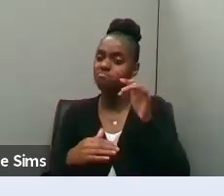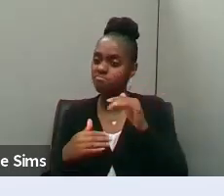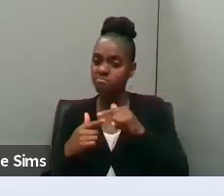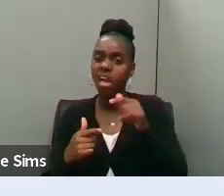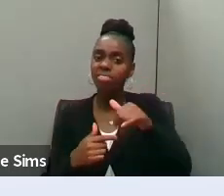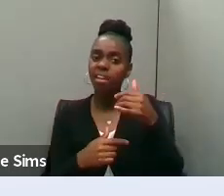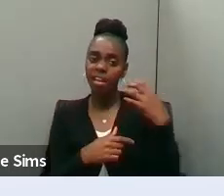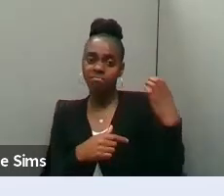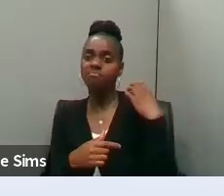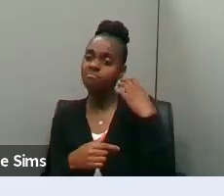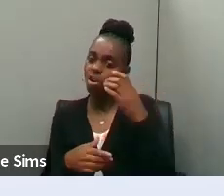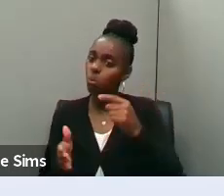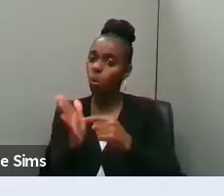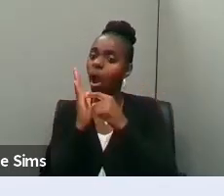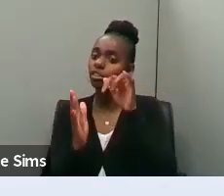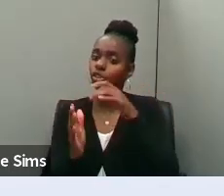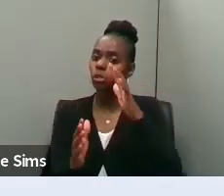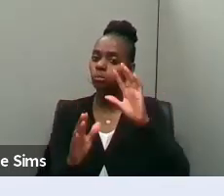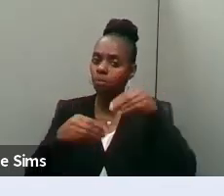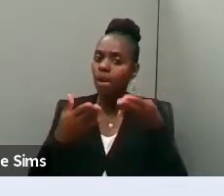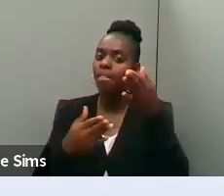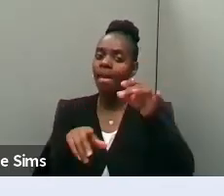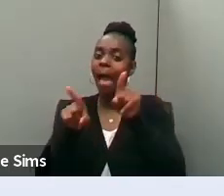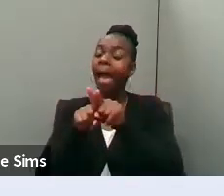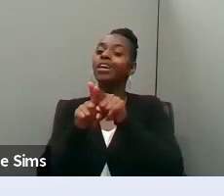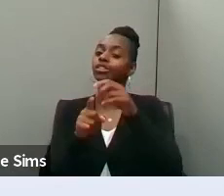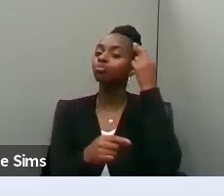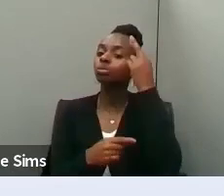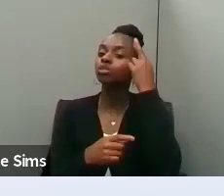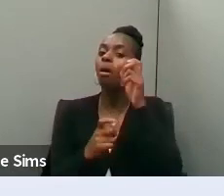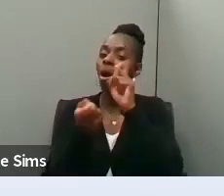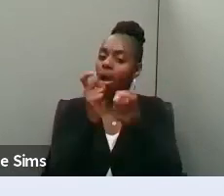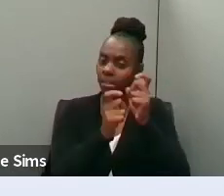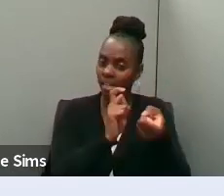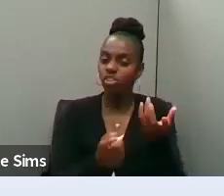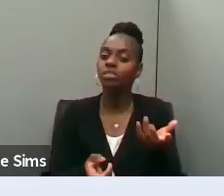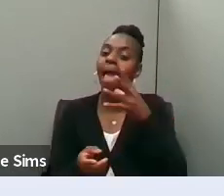that as a reasonable accommodation, and that's part of the interactive process.